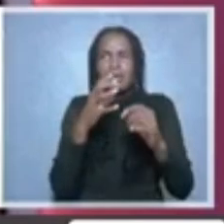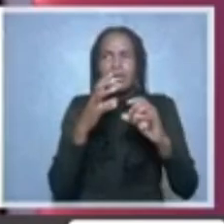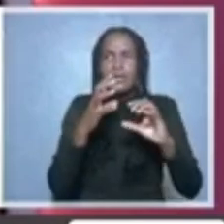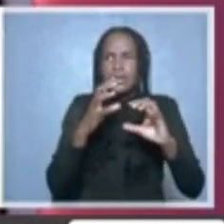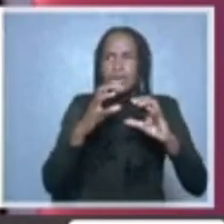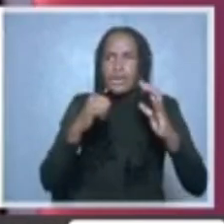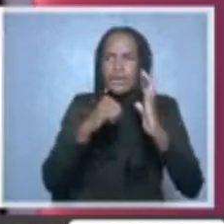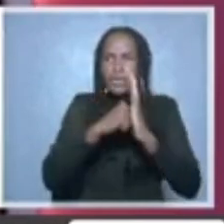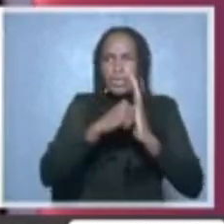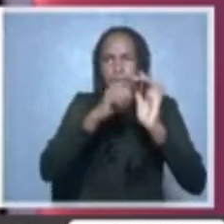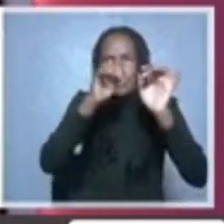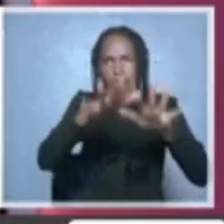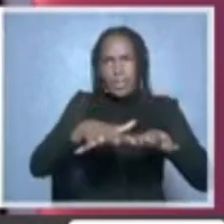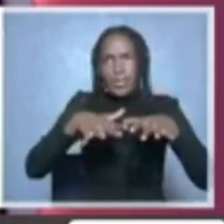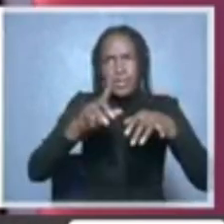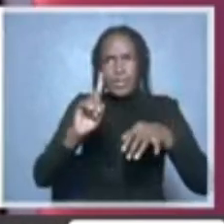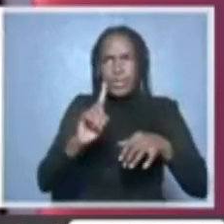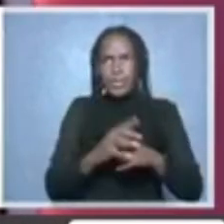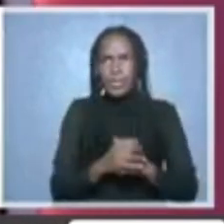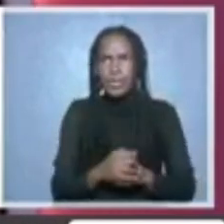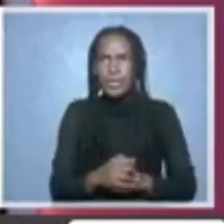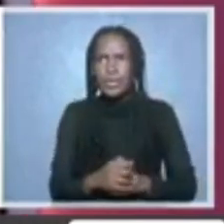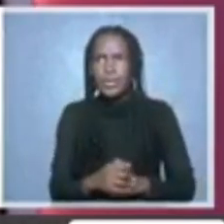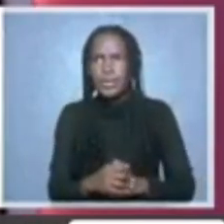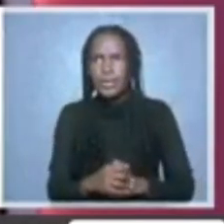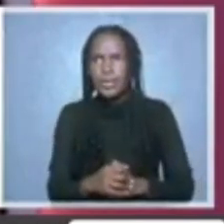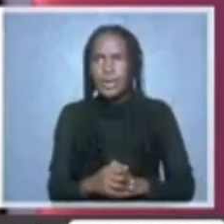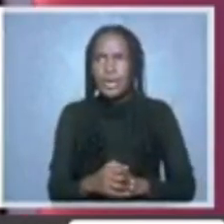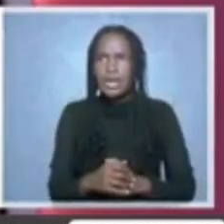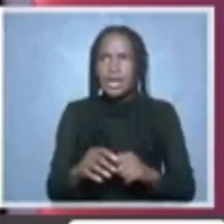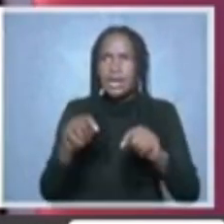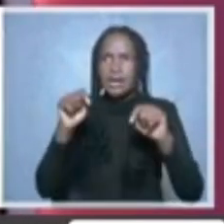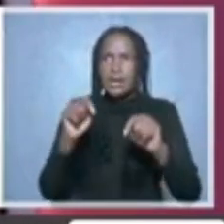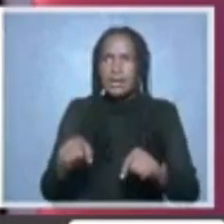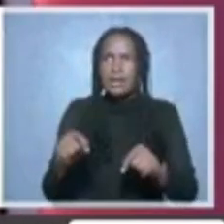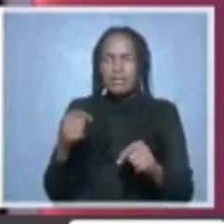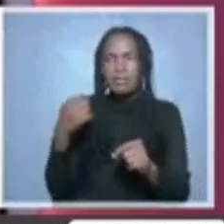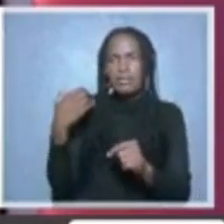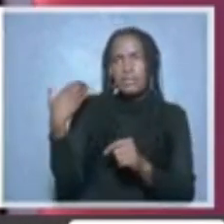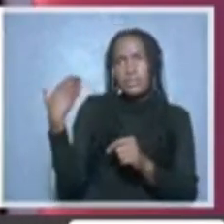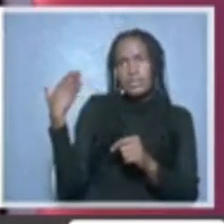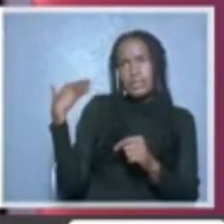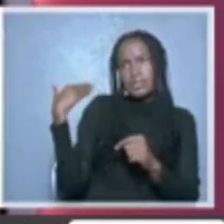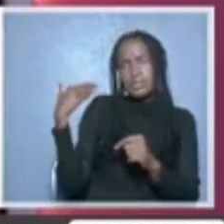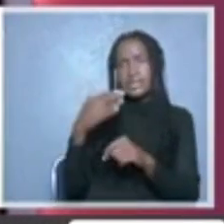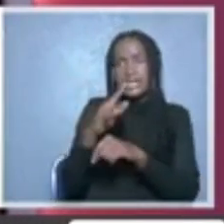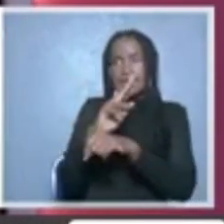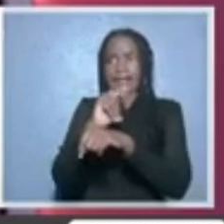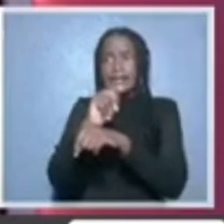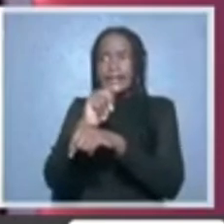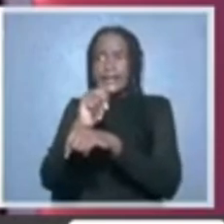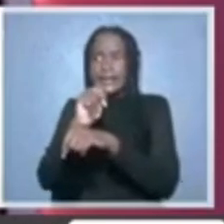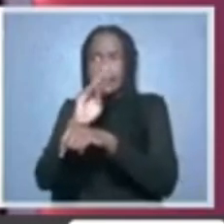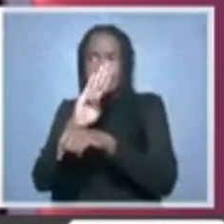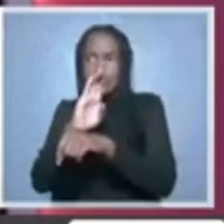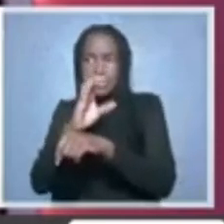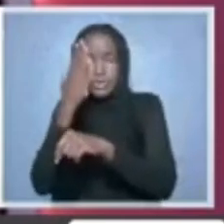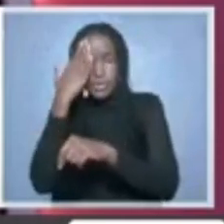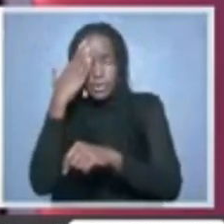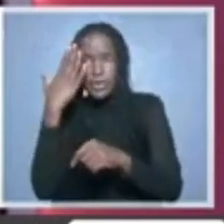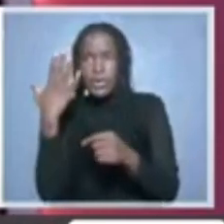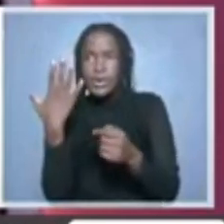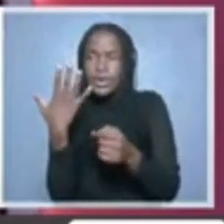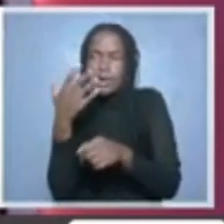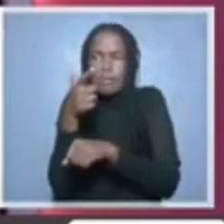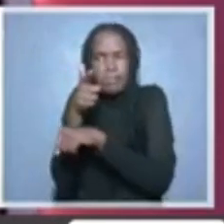Well, for a moment, we're crossing back here to studio. We know over the past few days, of course, the NBC has been at the forefront of